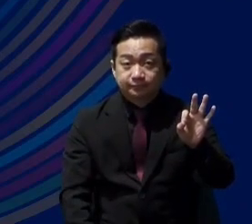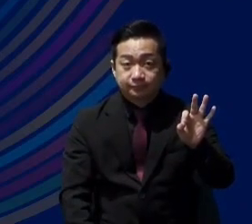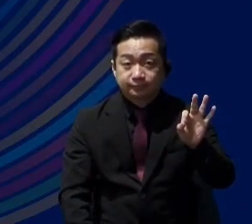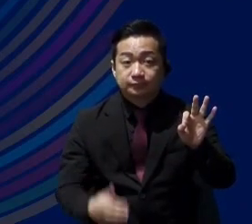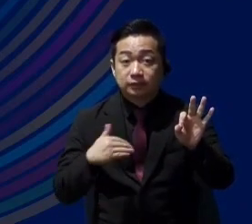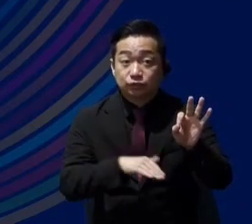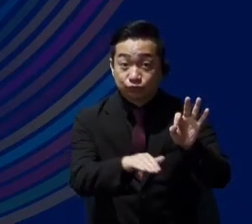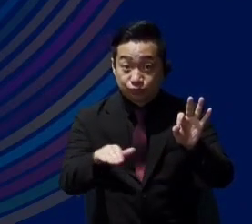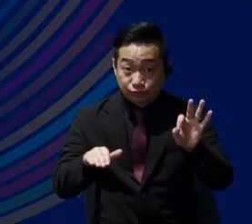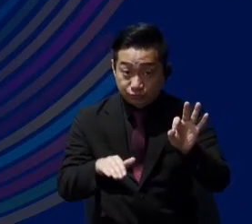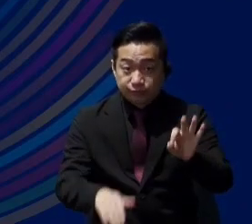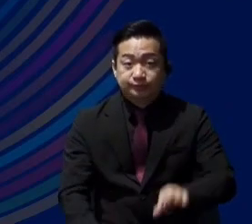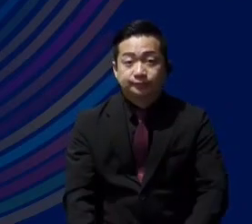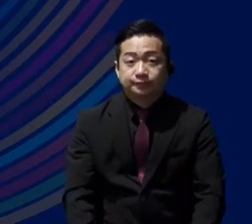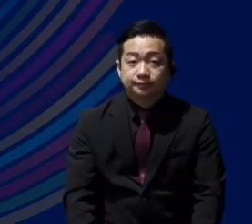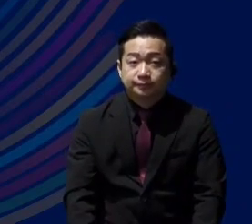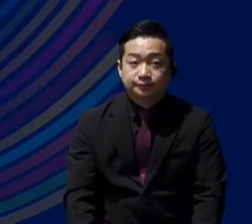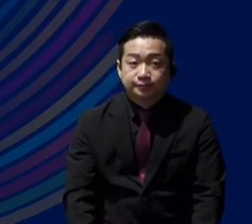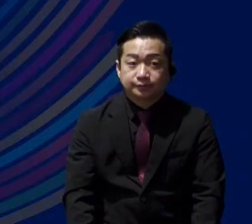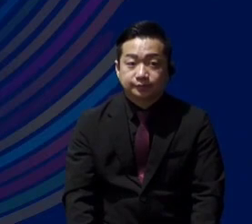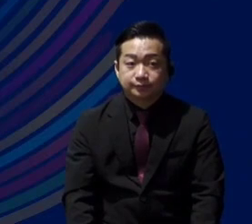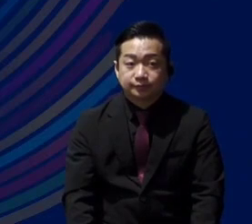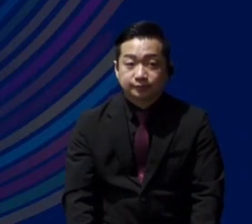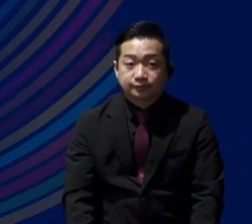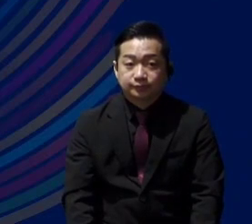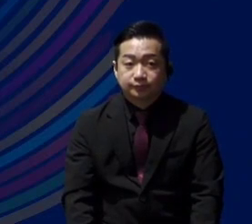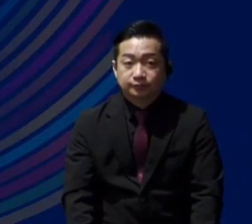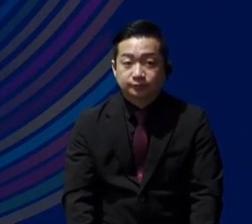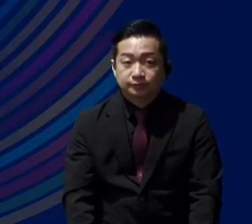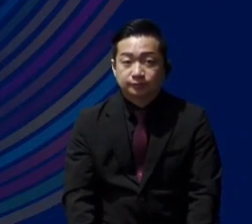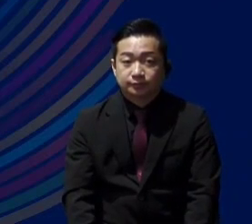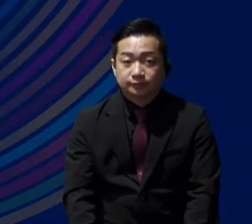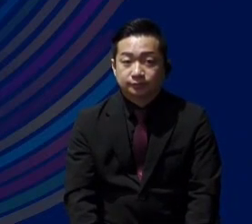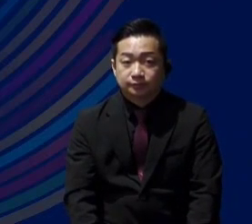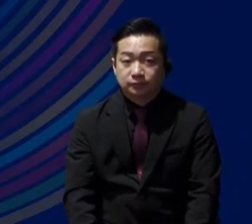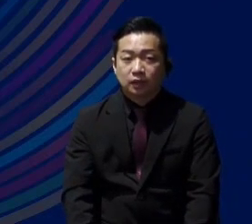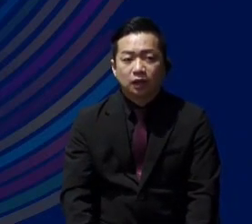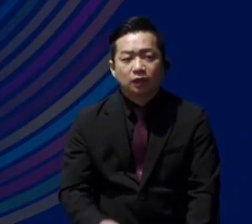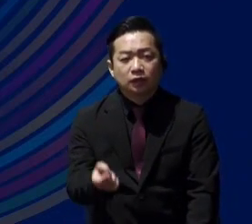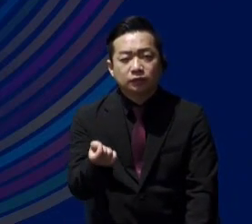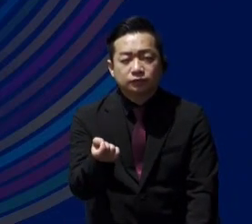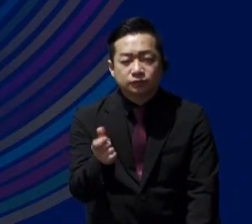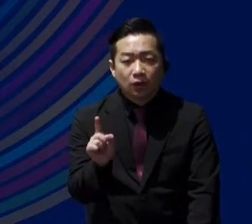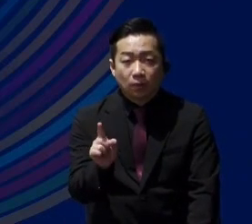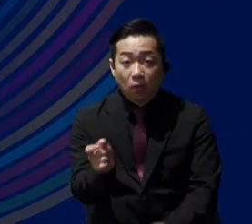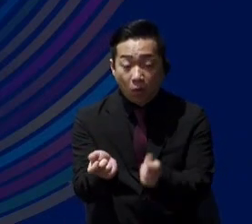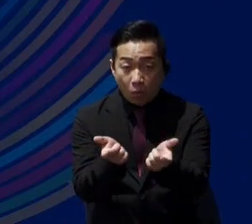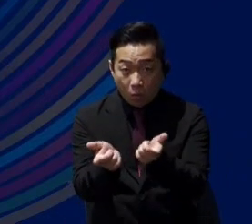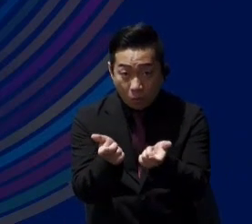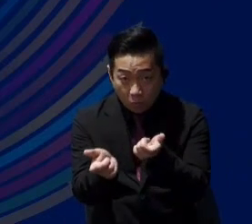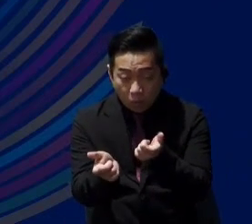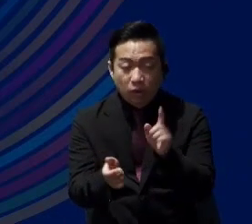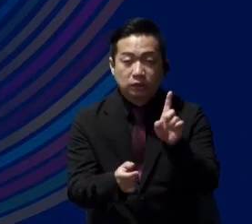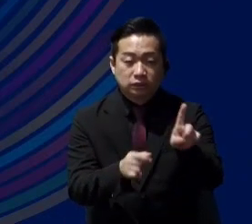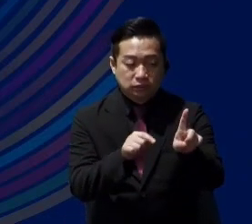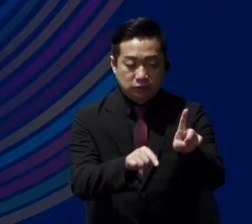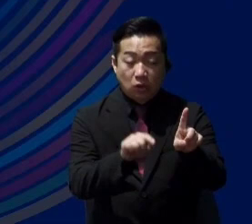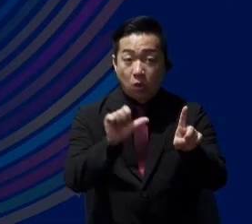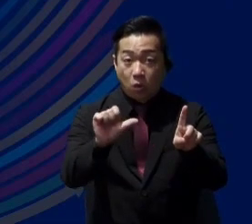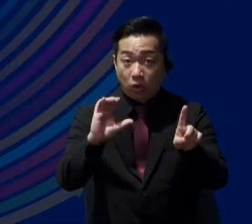of control so that we don't exceed 1.5 degrees, so we don't go into this spiral of climate change and